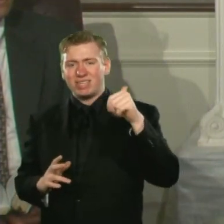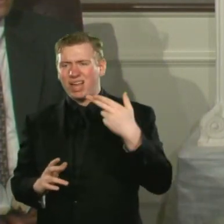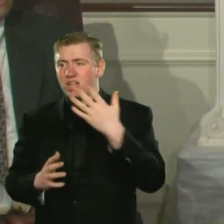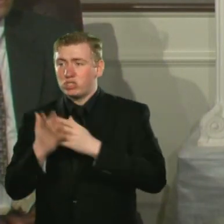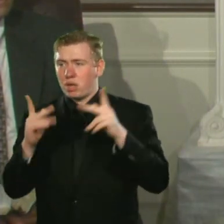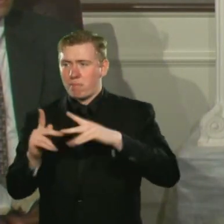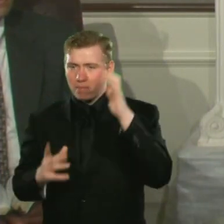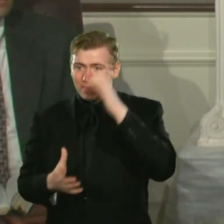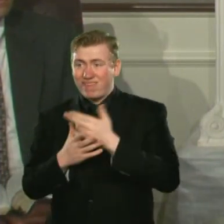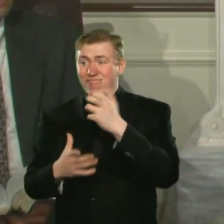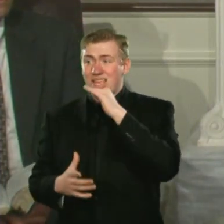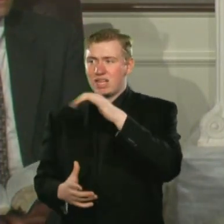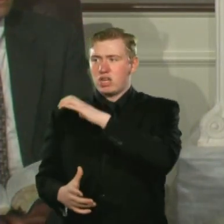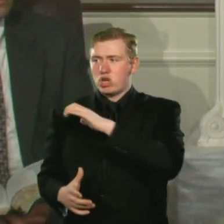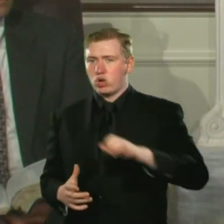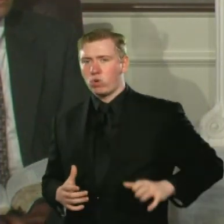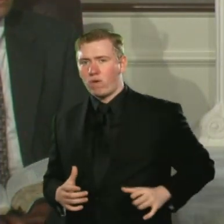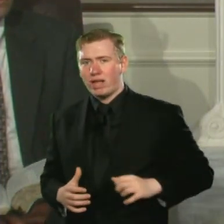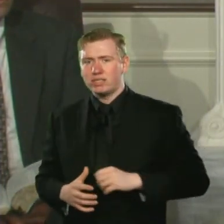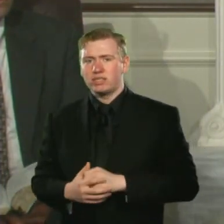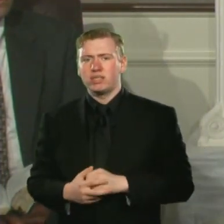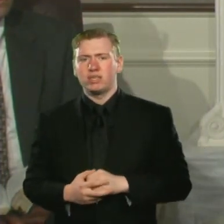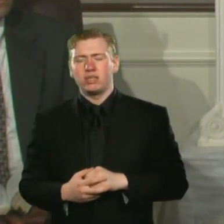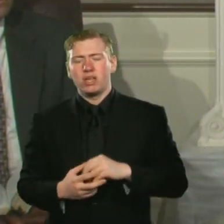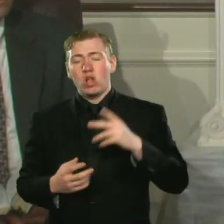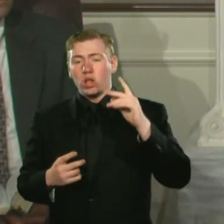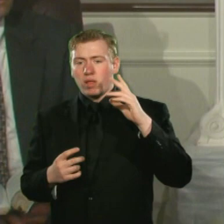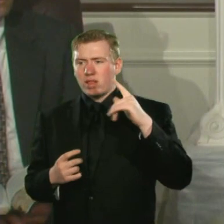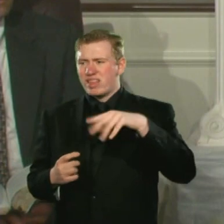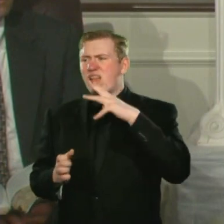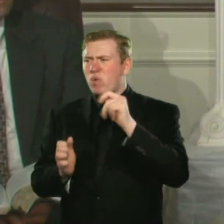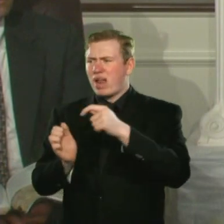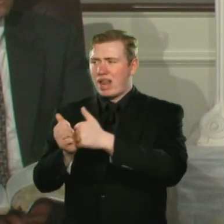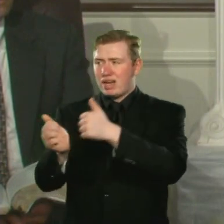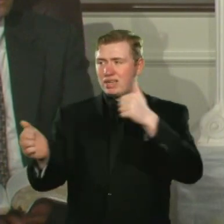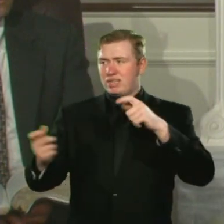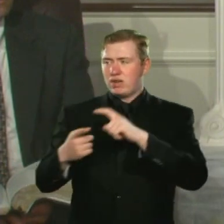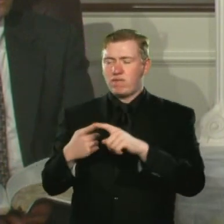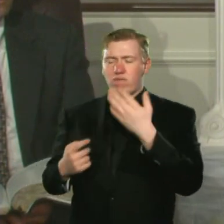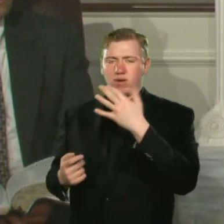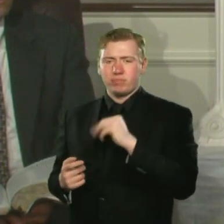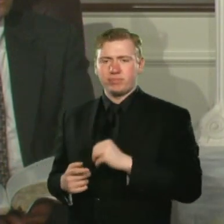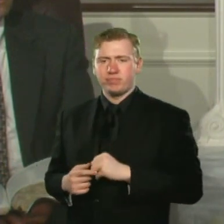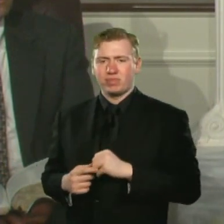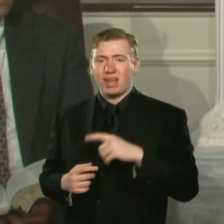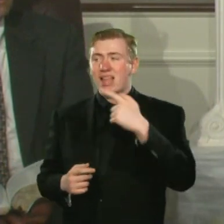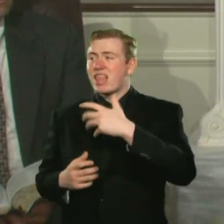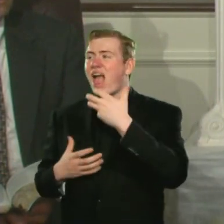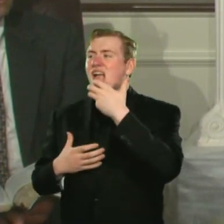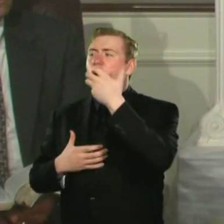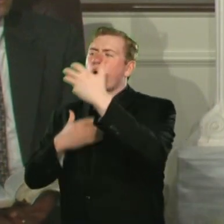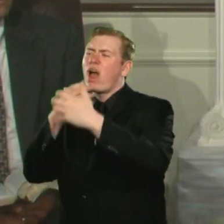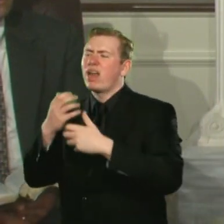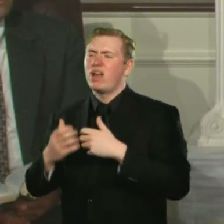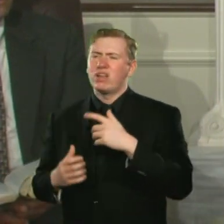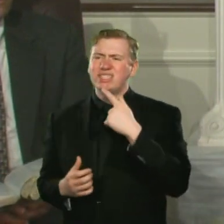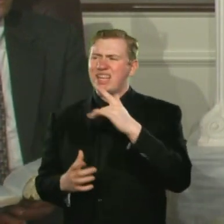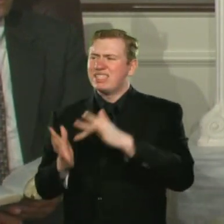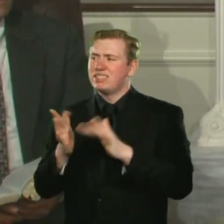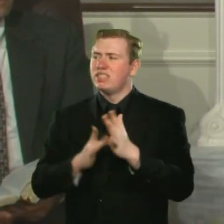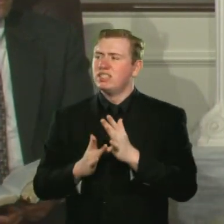Christ. But whatever it was, though they had a distance from each other, they cried out, said,